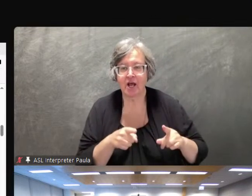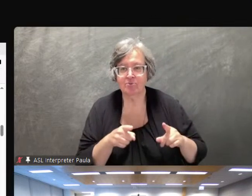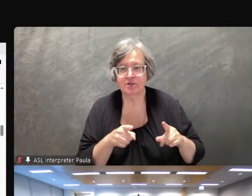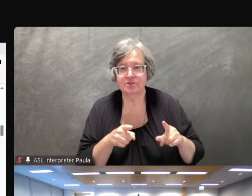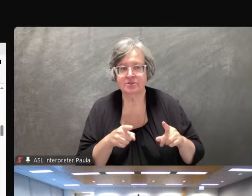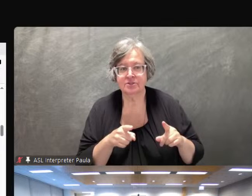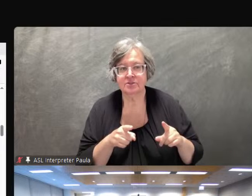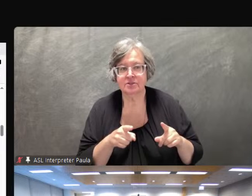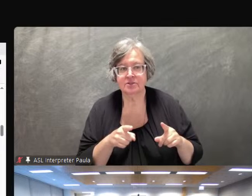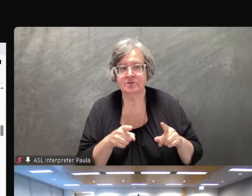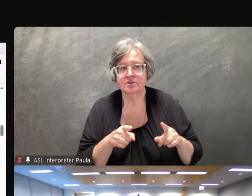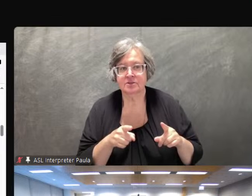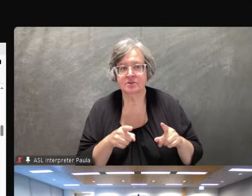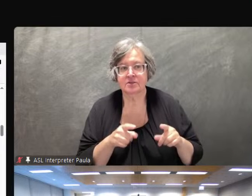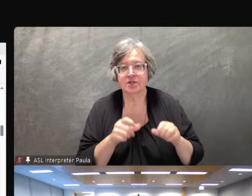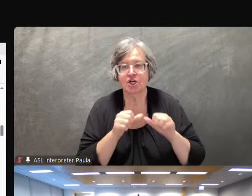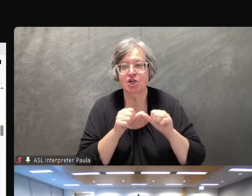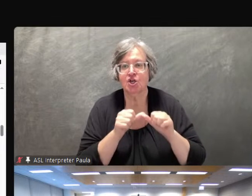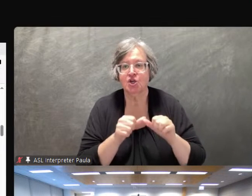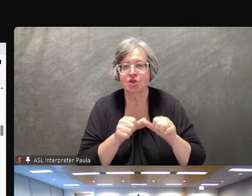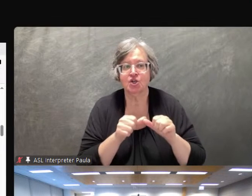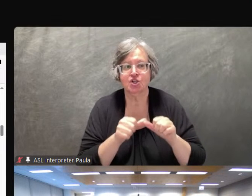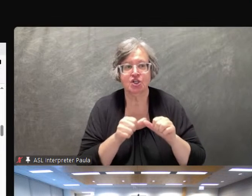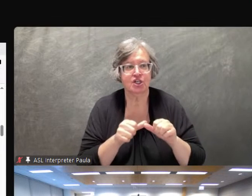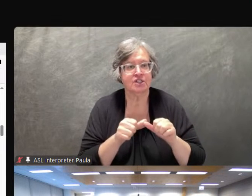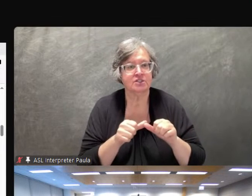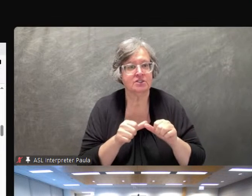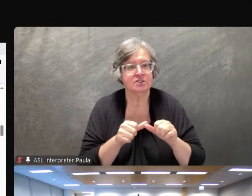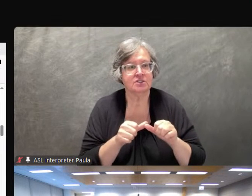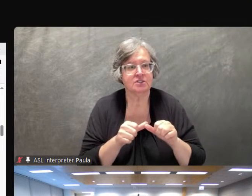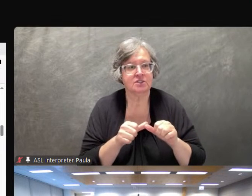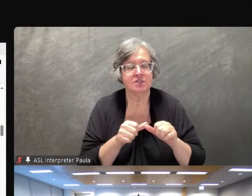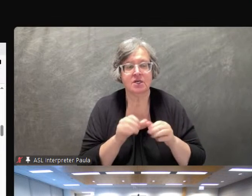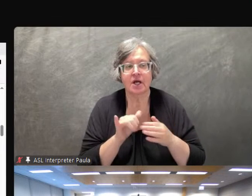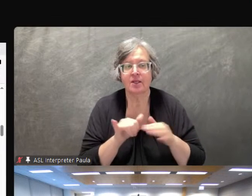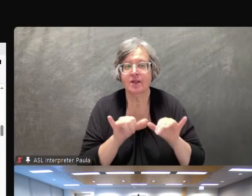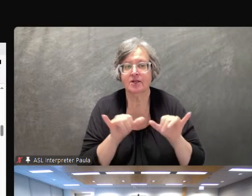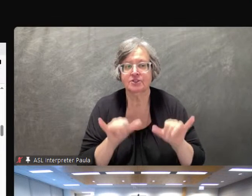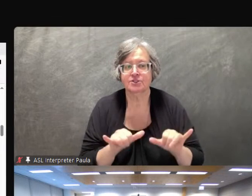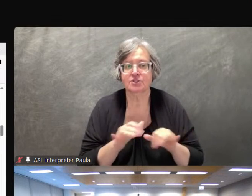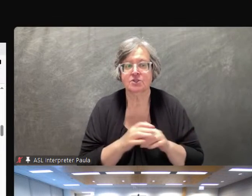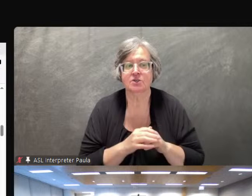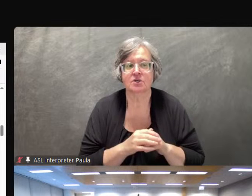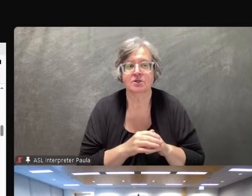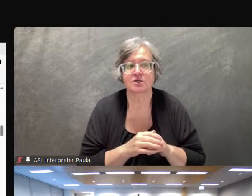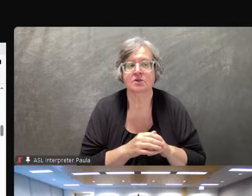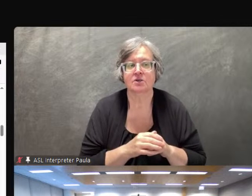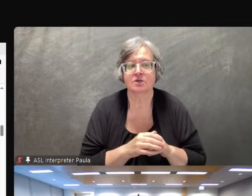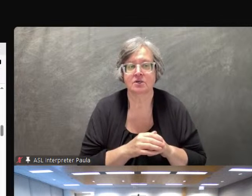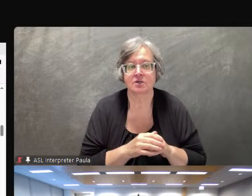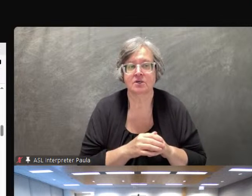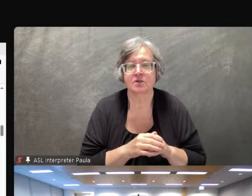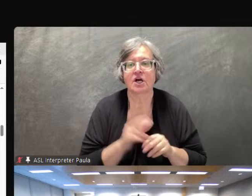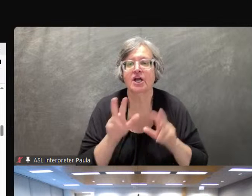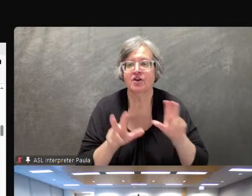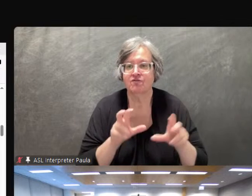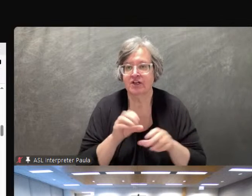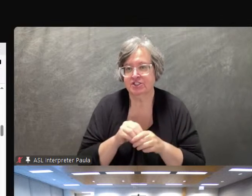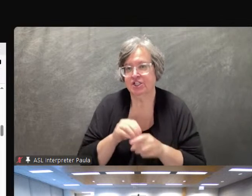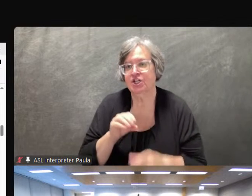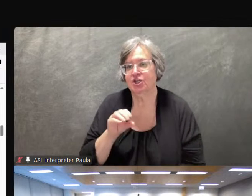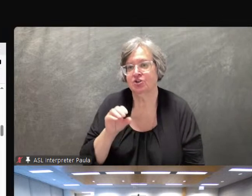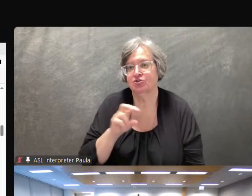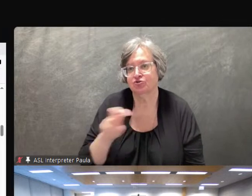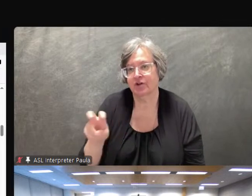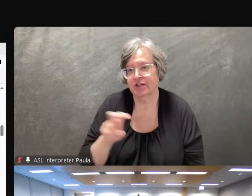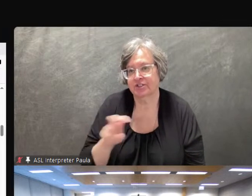when we're considering the entire system. So in addition to investing in transit,